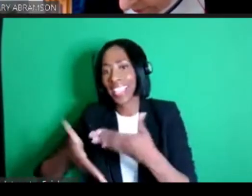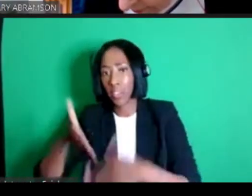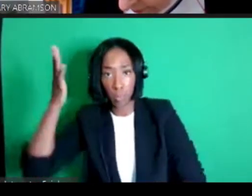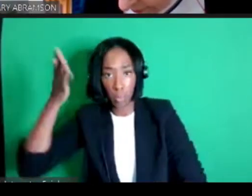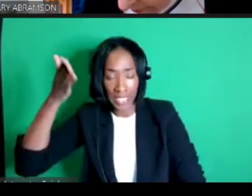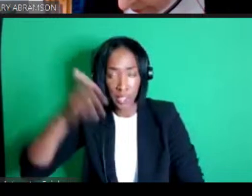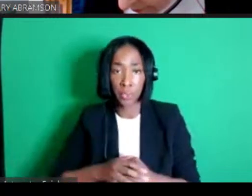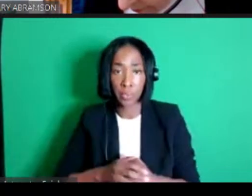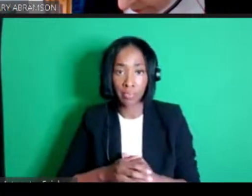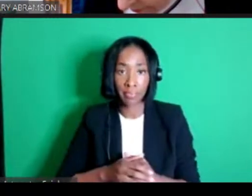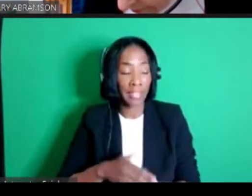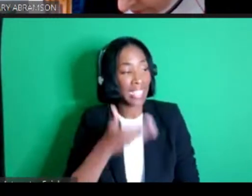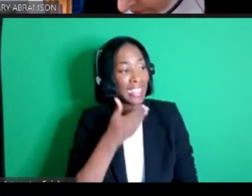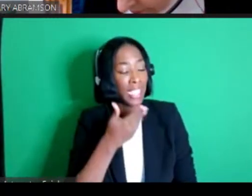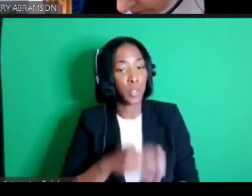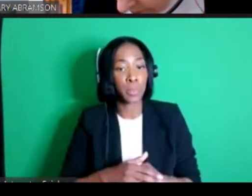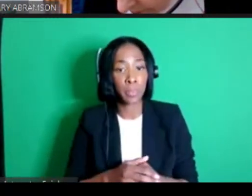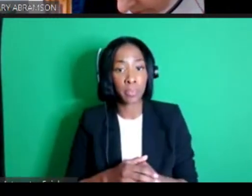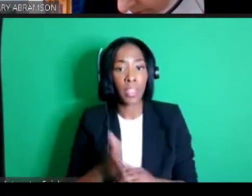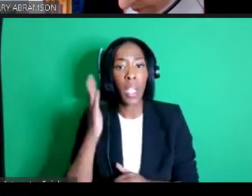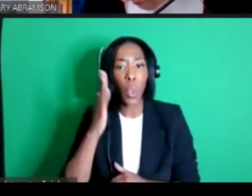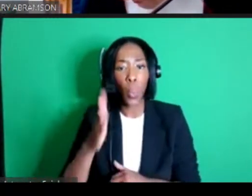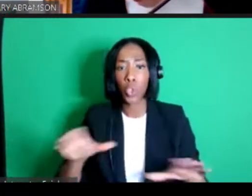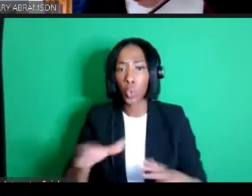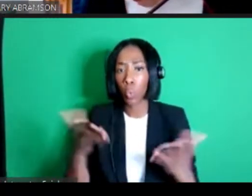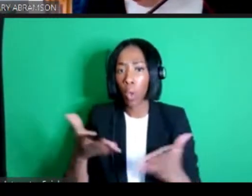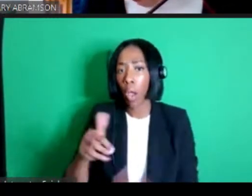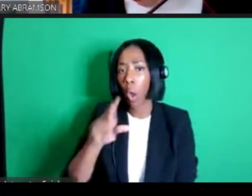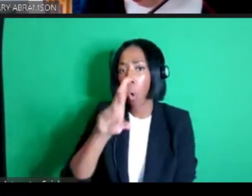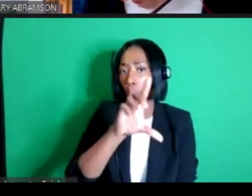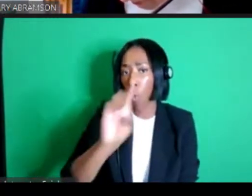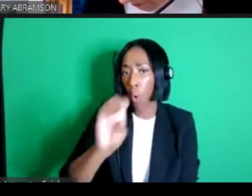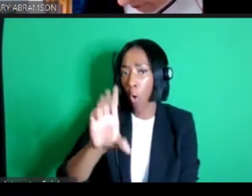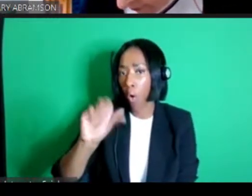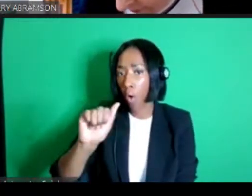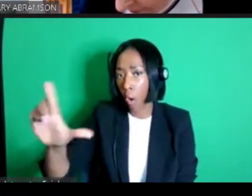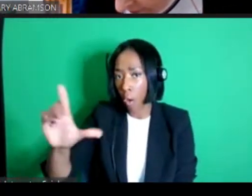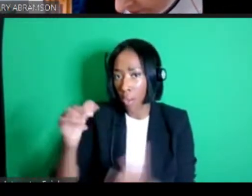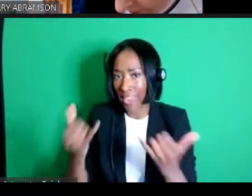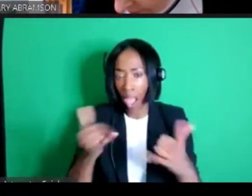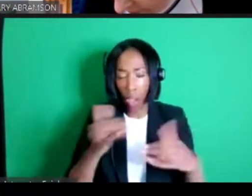Thank you, Laura. I'm gonna do roll call now.